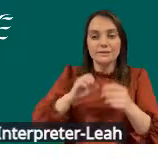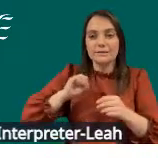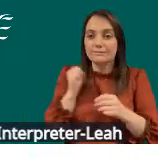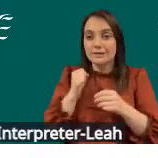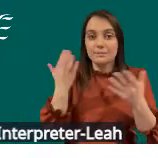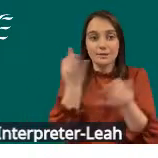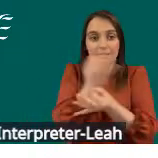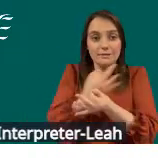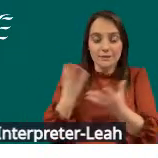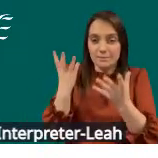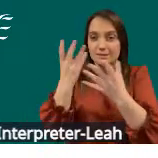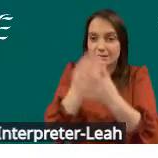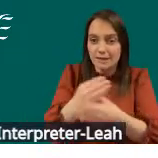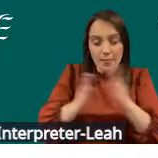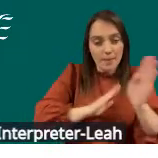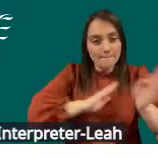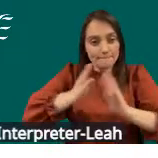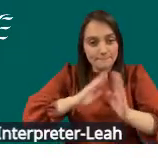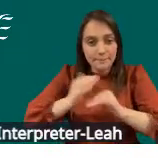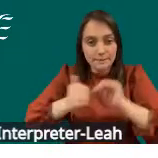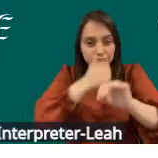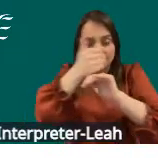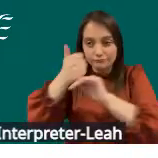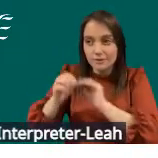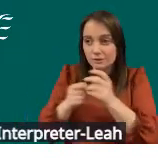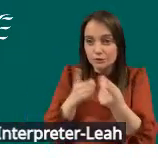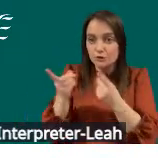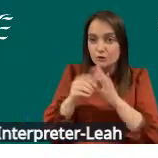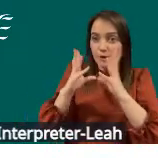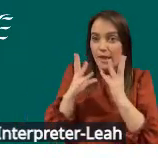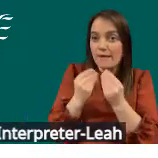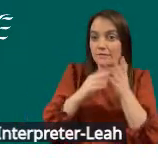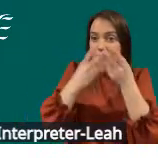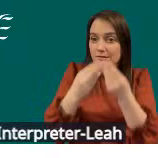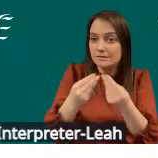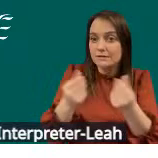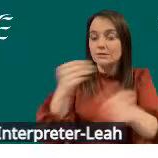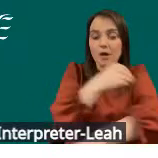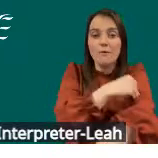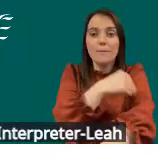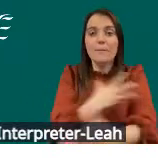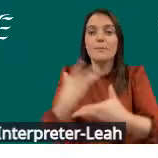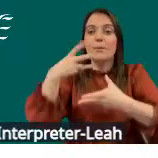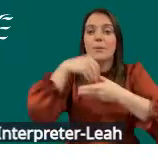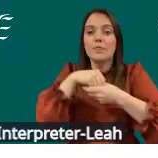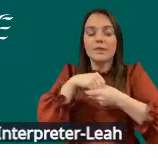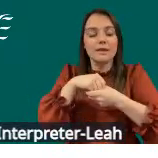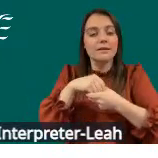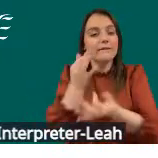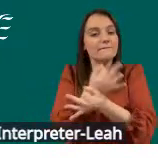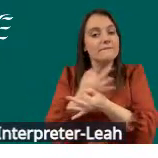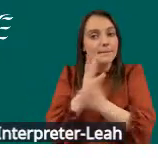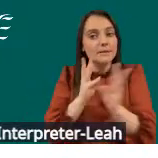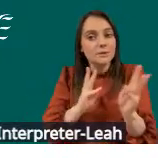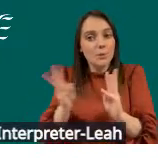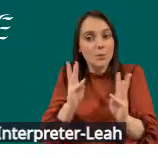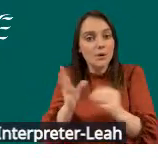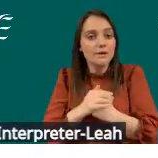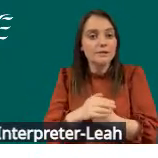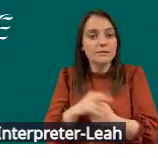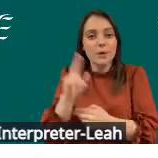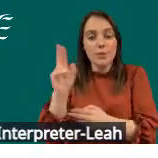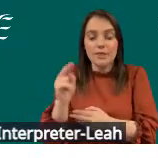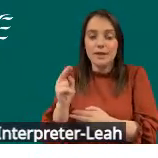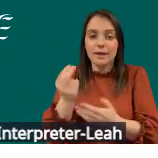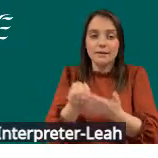families together and doing everything to kind of solve problems within their families and within work. They often come framing how they are